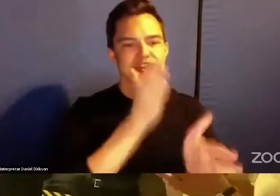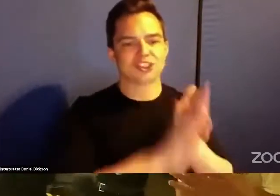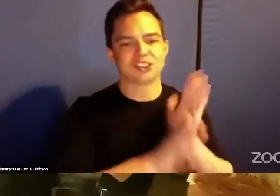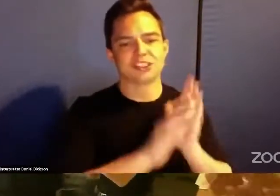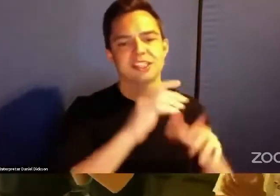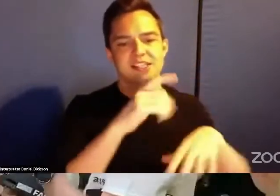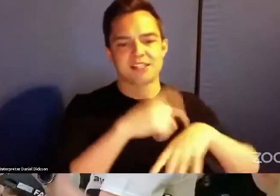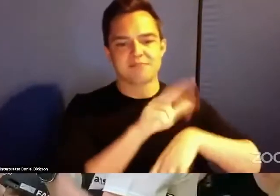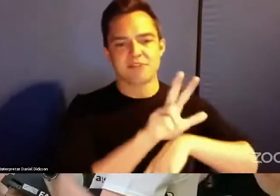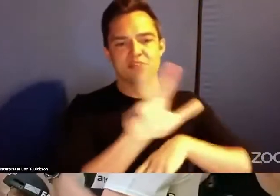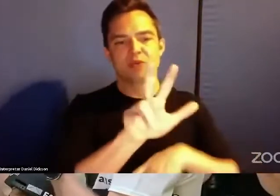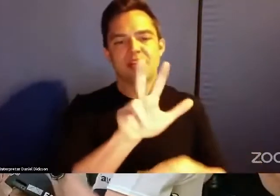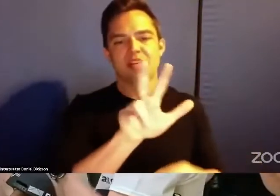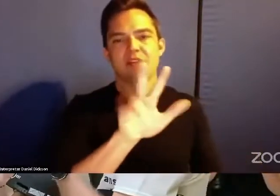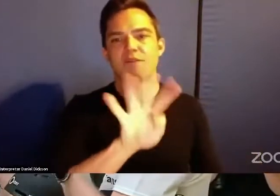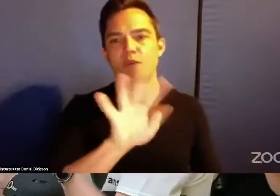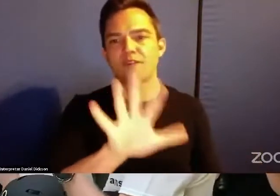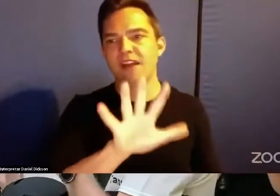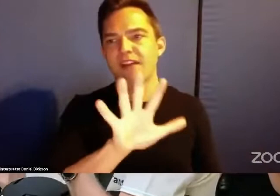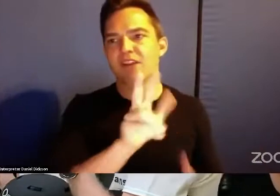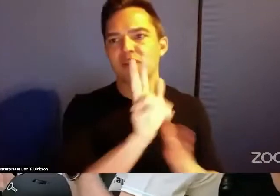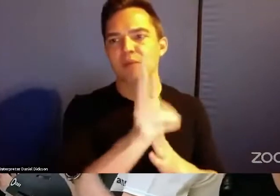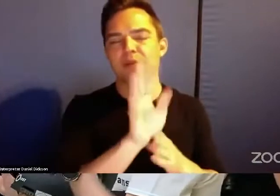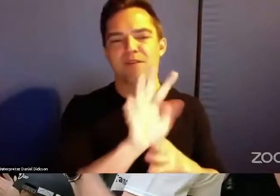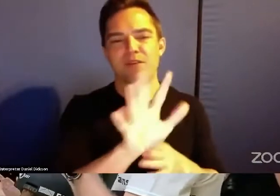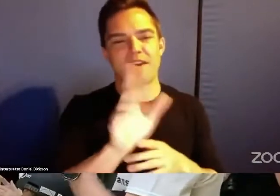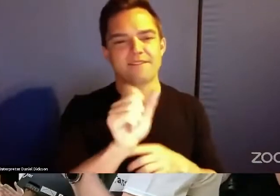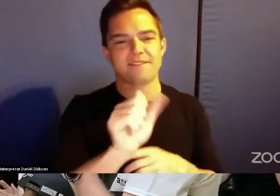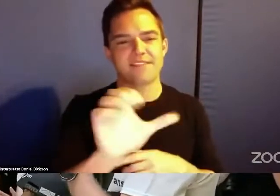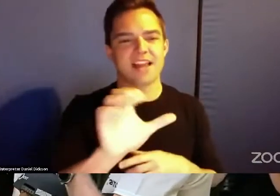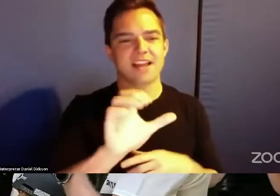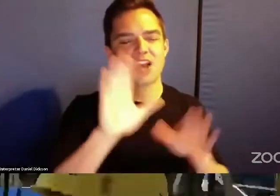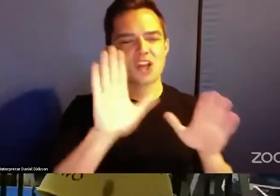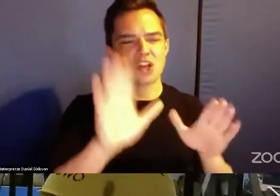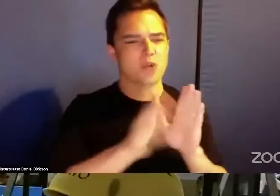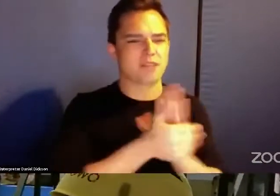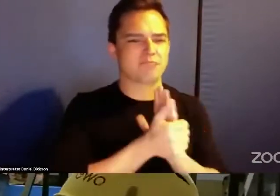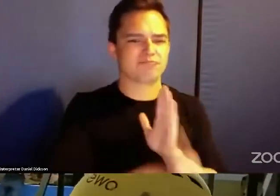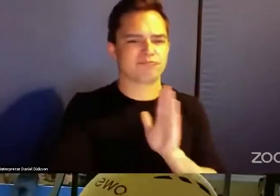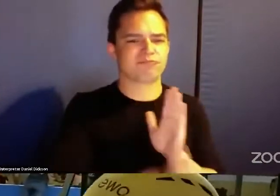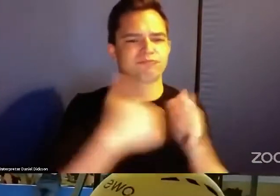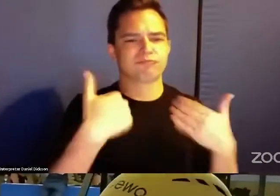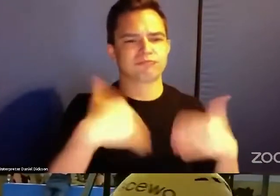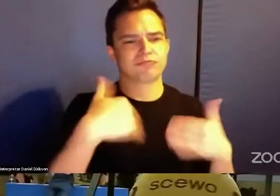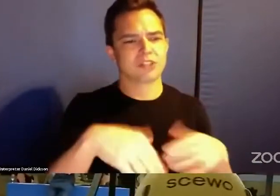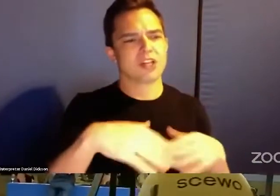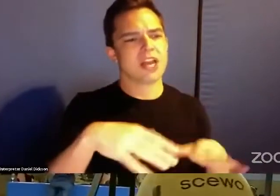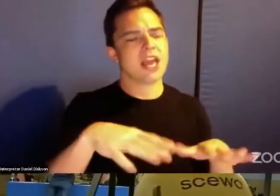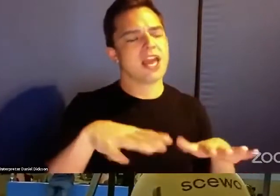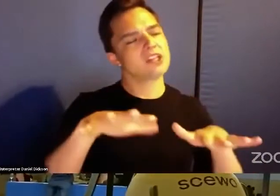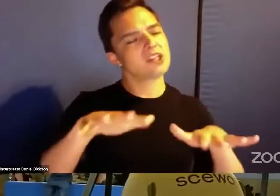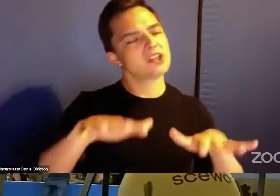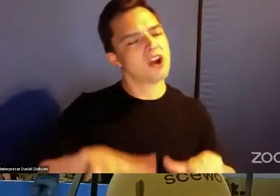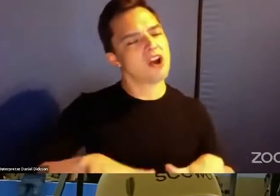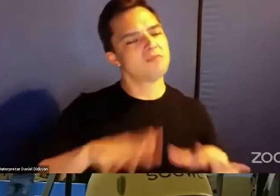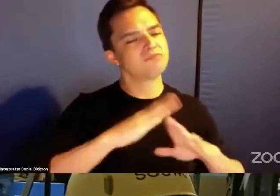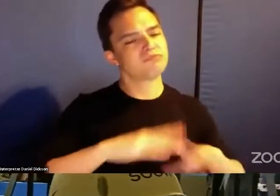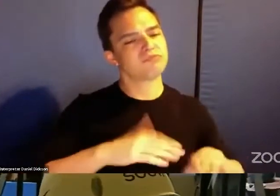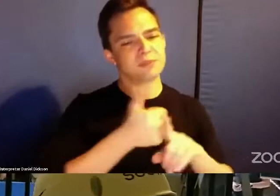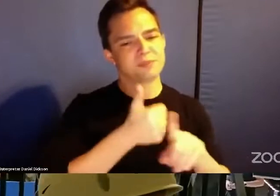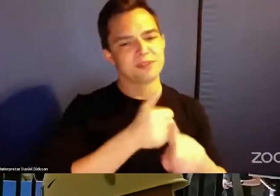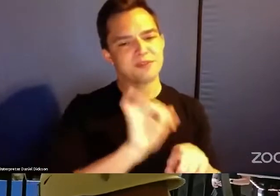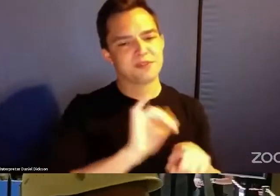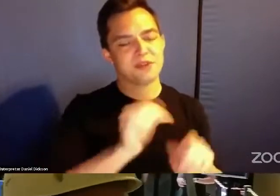3:45. Great piece of skill, composure, and most importantly, control